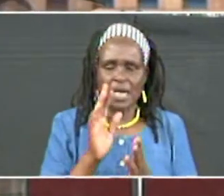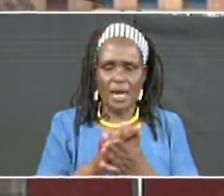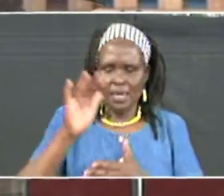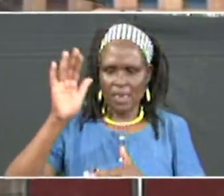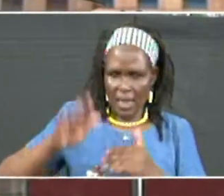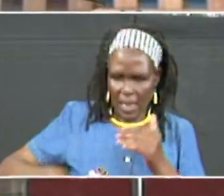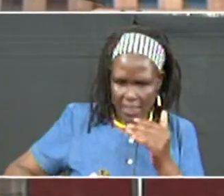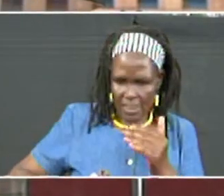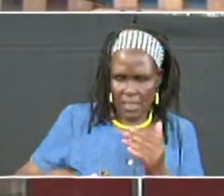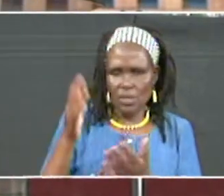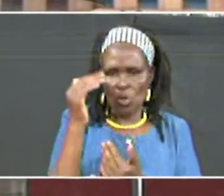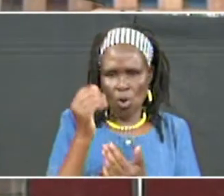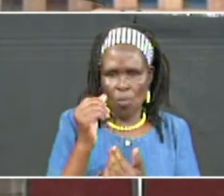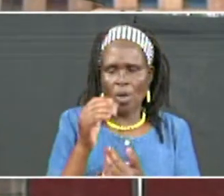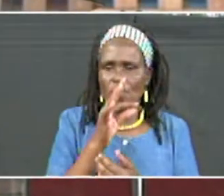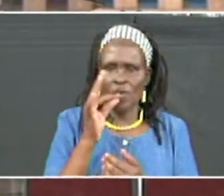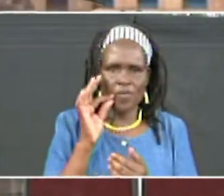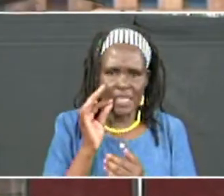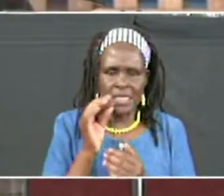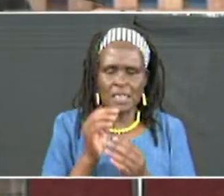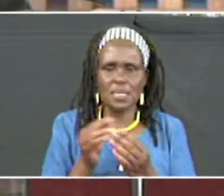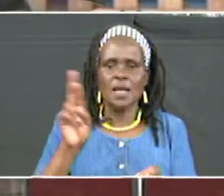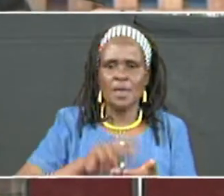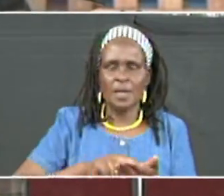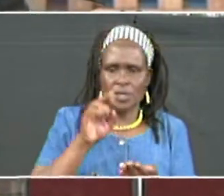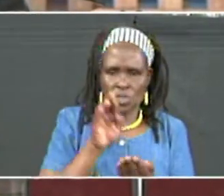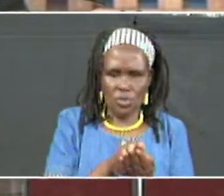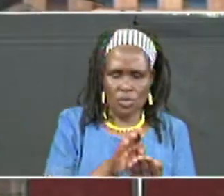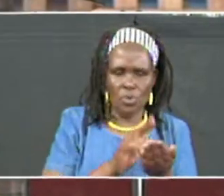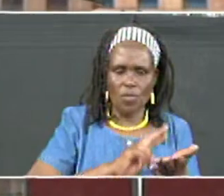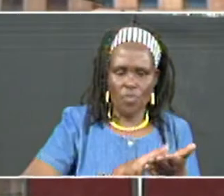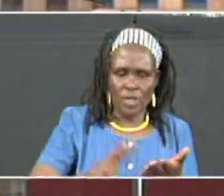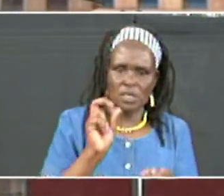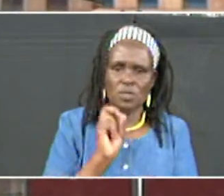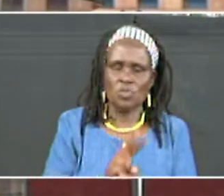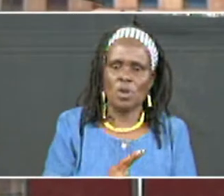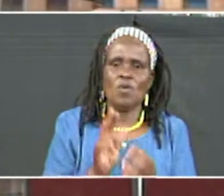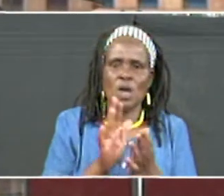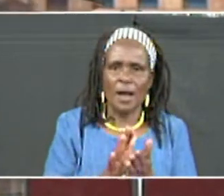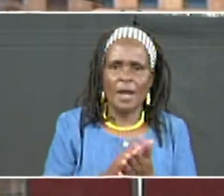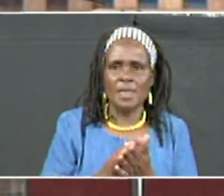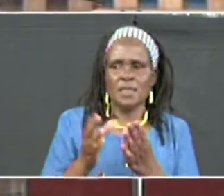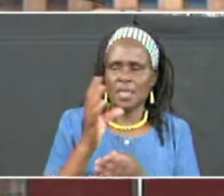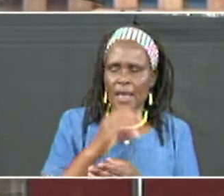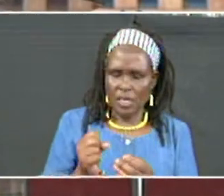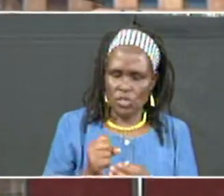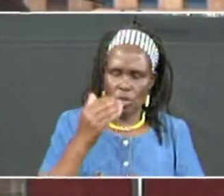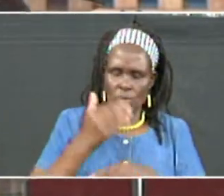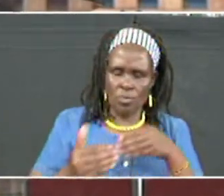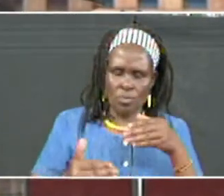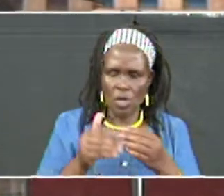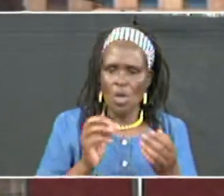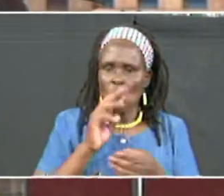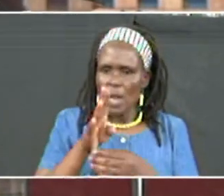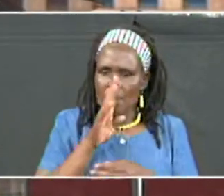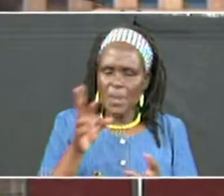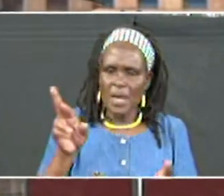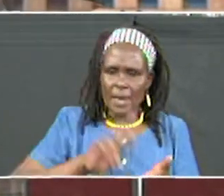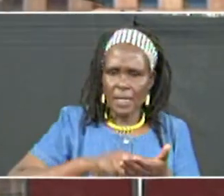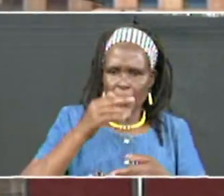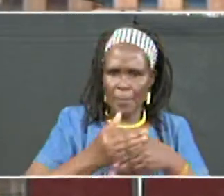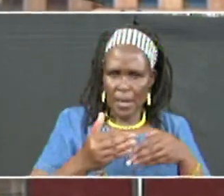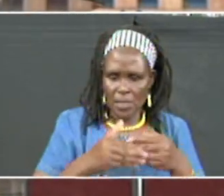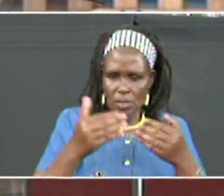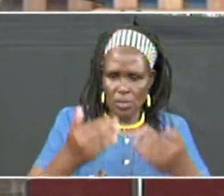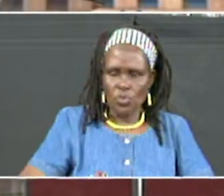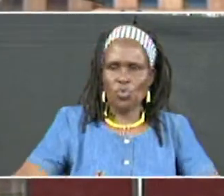fasting, restoration, verse 12. And your ancient ruins shall be rebuilt. You shall raise up the foundations of